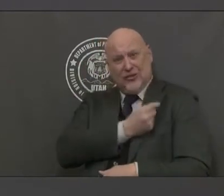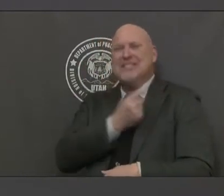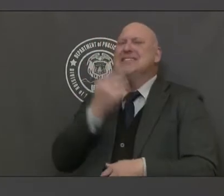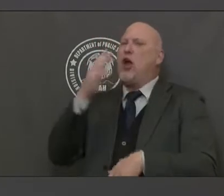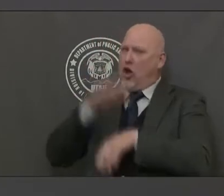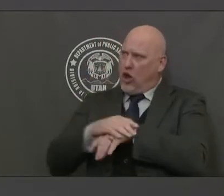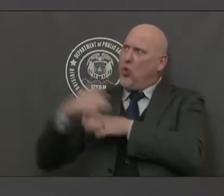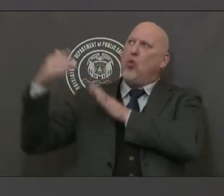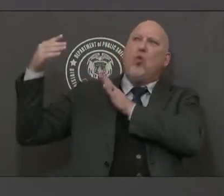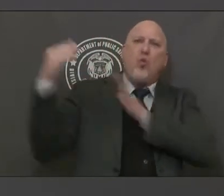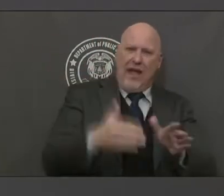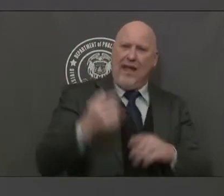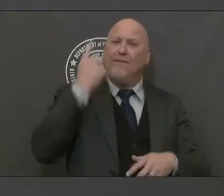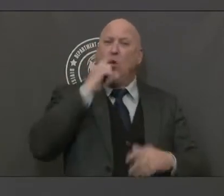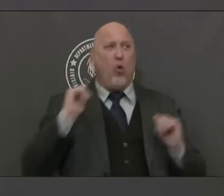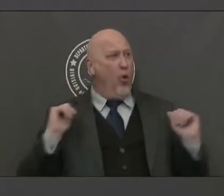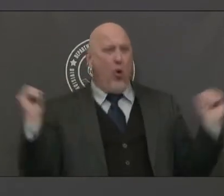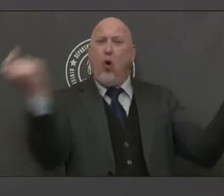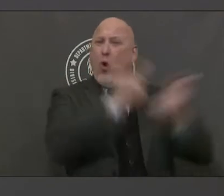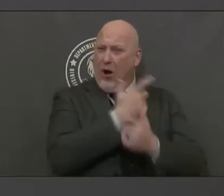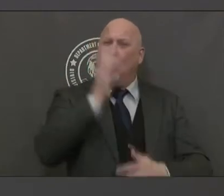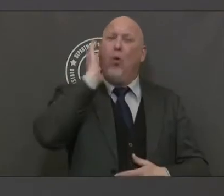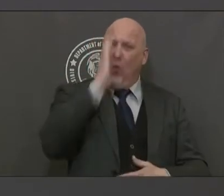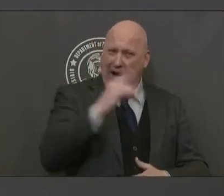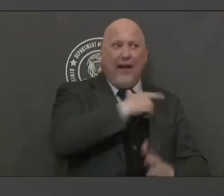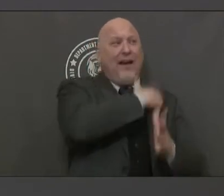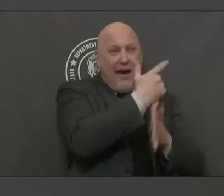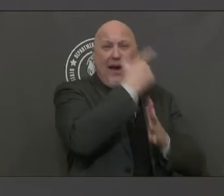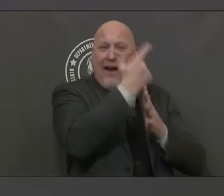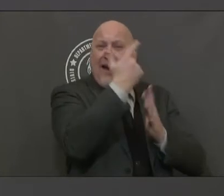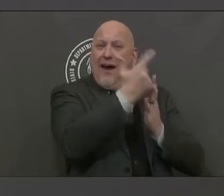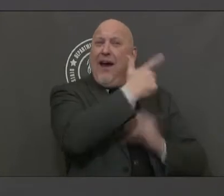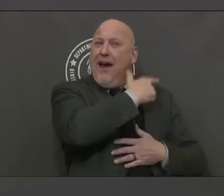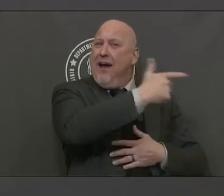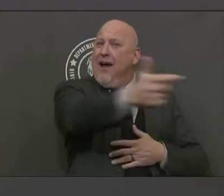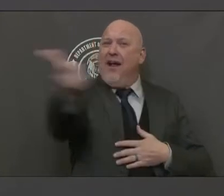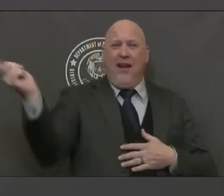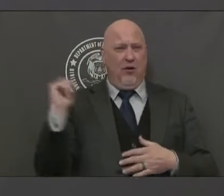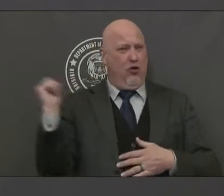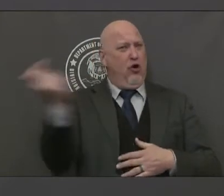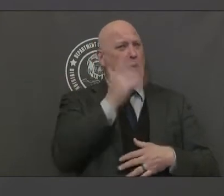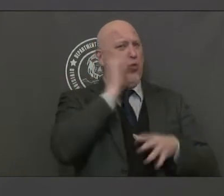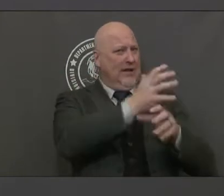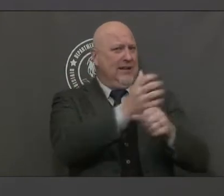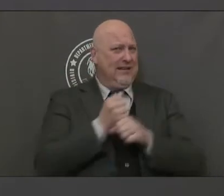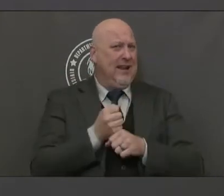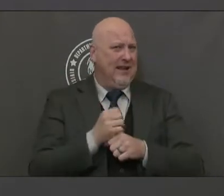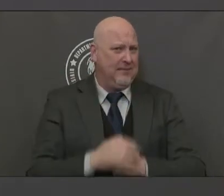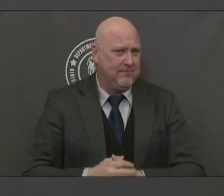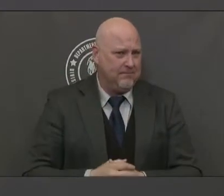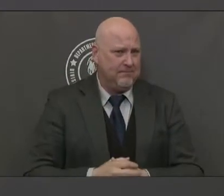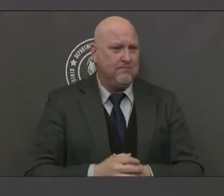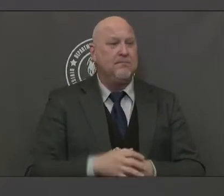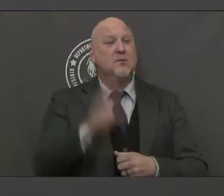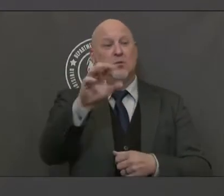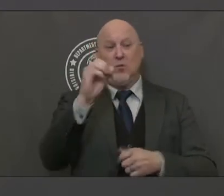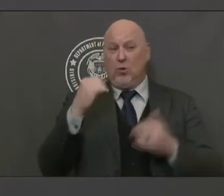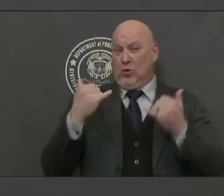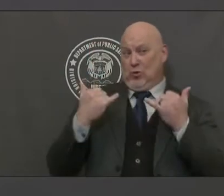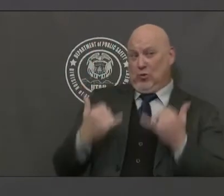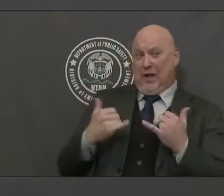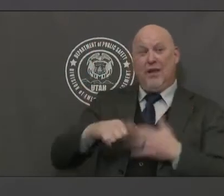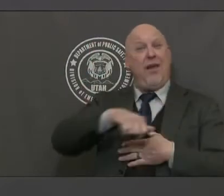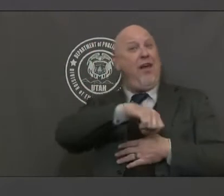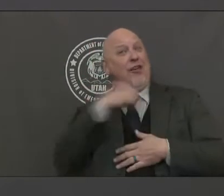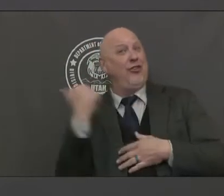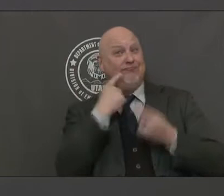want to update a little bit on some of our vaccine locations. Starting today, This is another really big announcement. So media